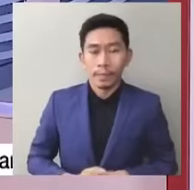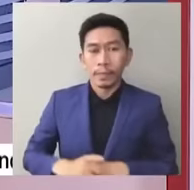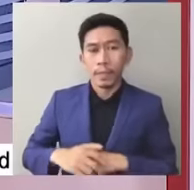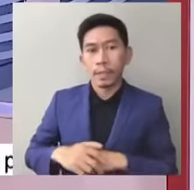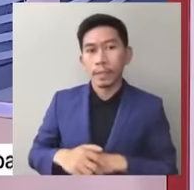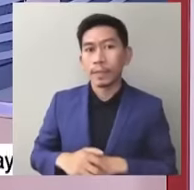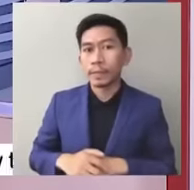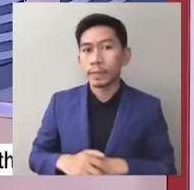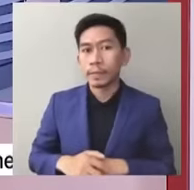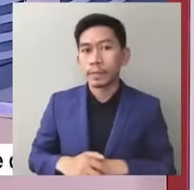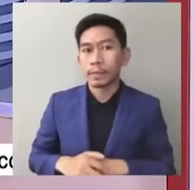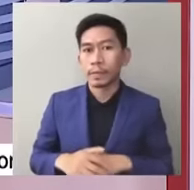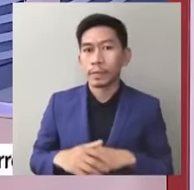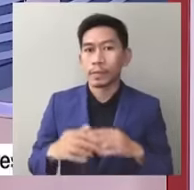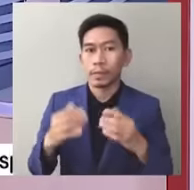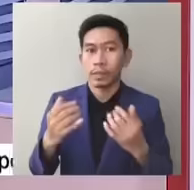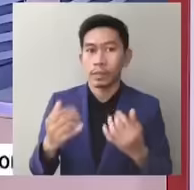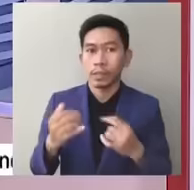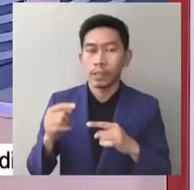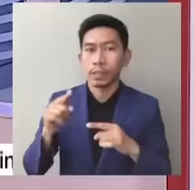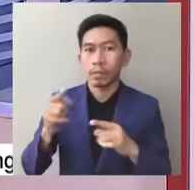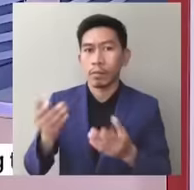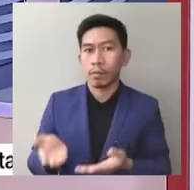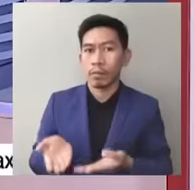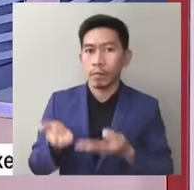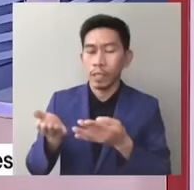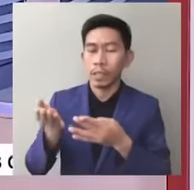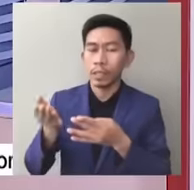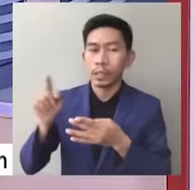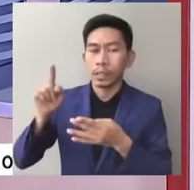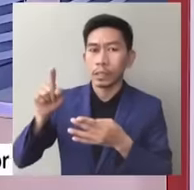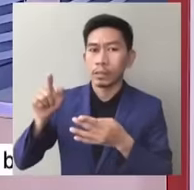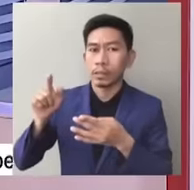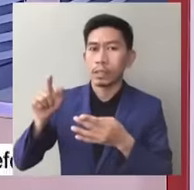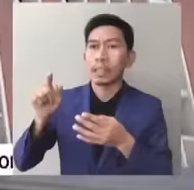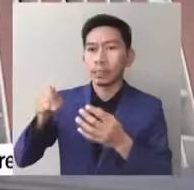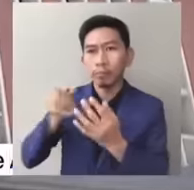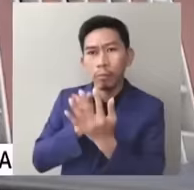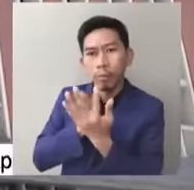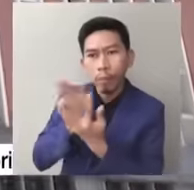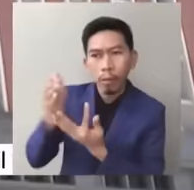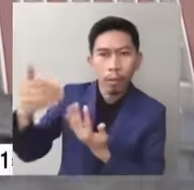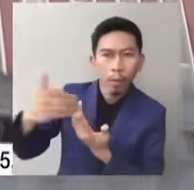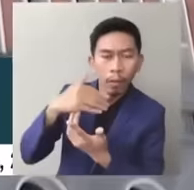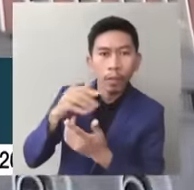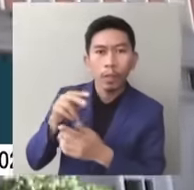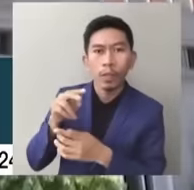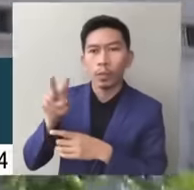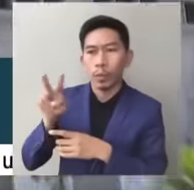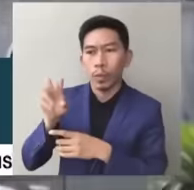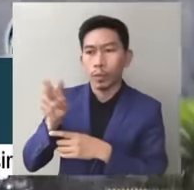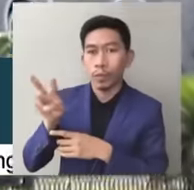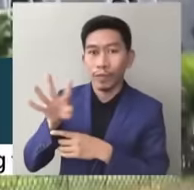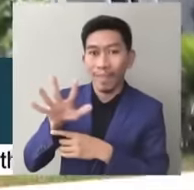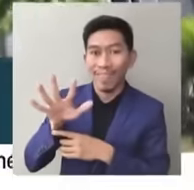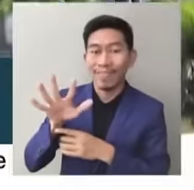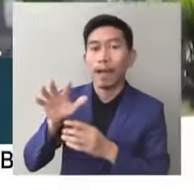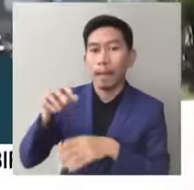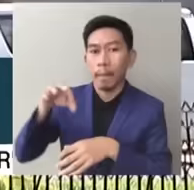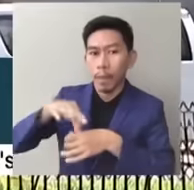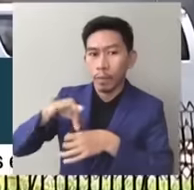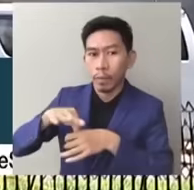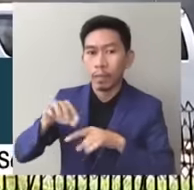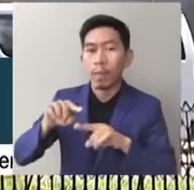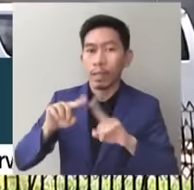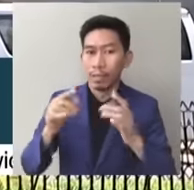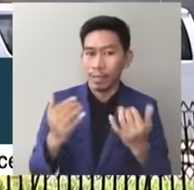vows greater transparency in the 2025 midterm polls. Unlike in the previous automated election system, COMELEC says it